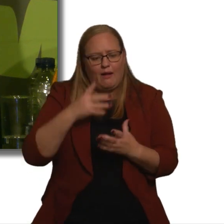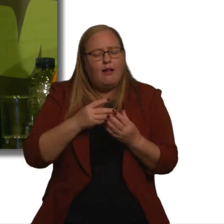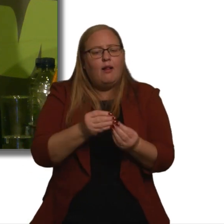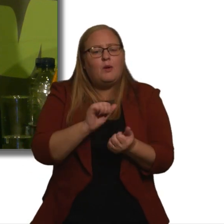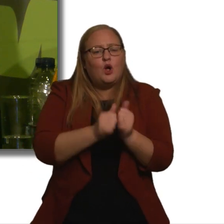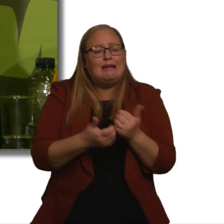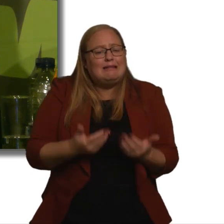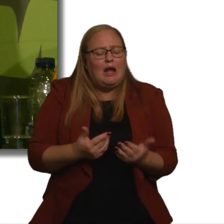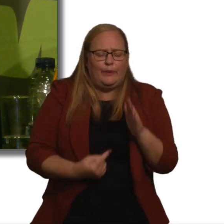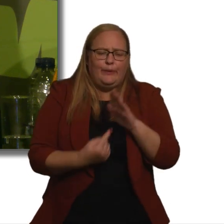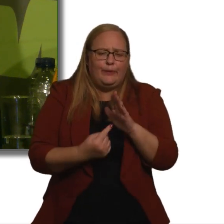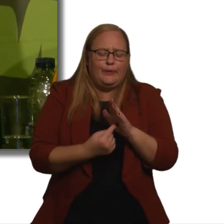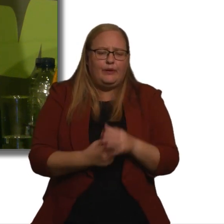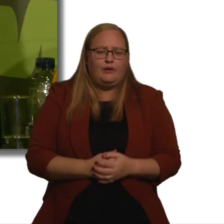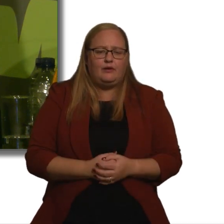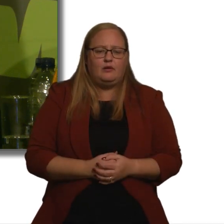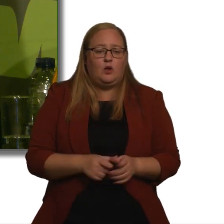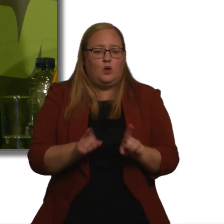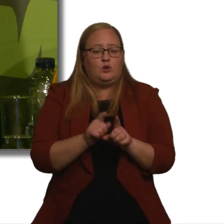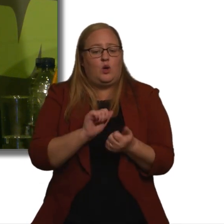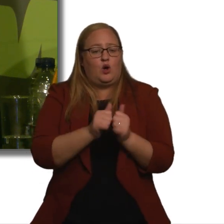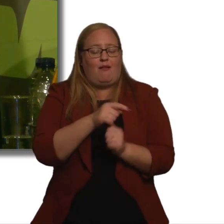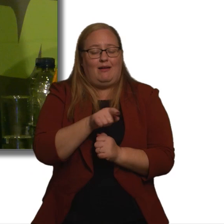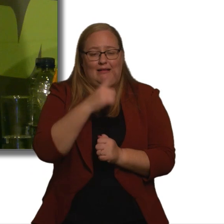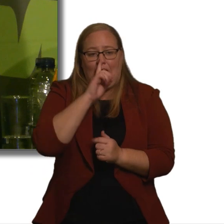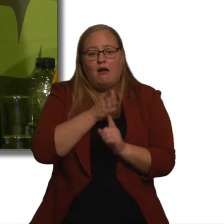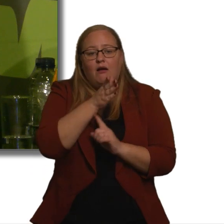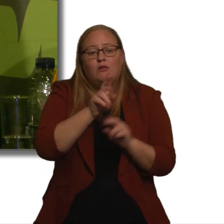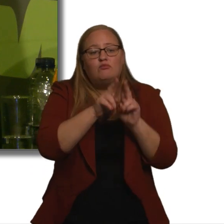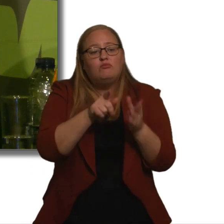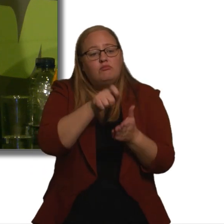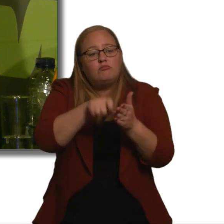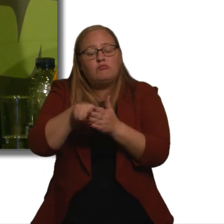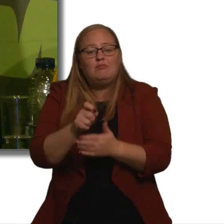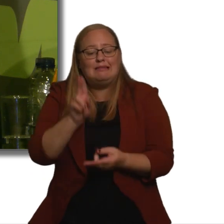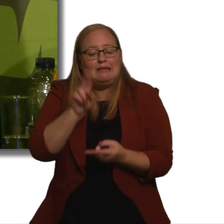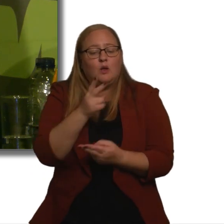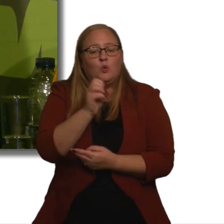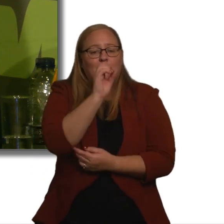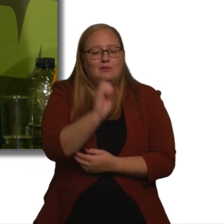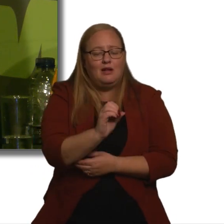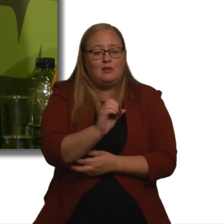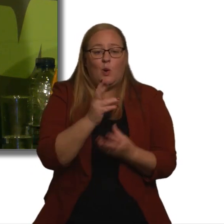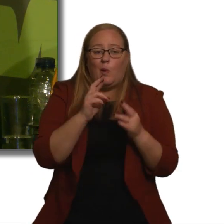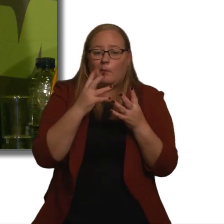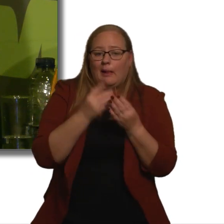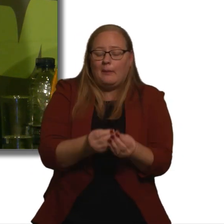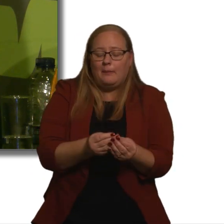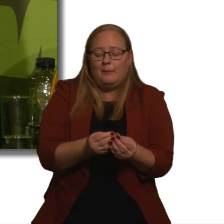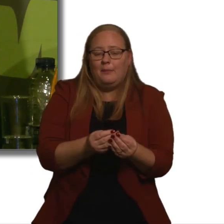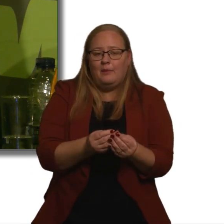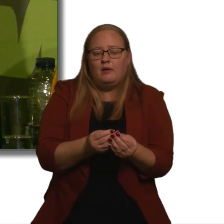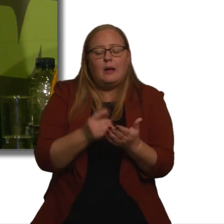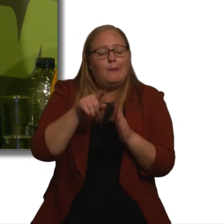we have 20% discount, which hopefully does help enormously. we review all of our policies on an